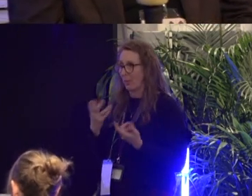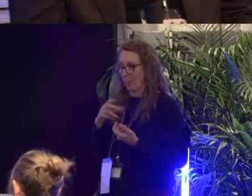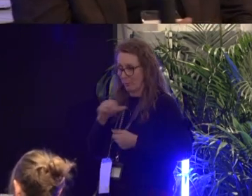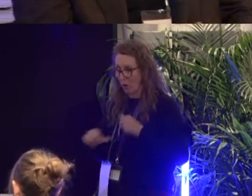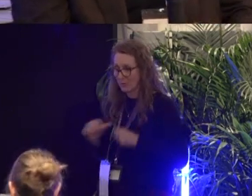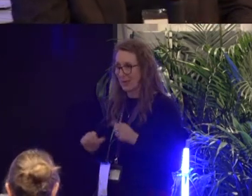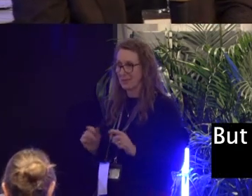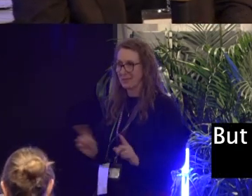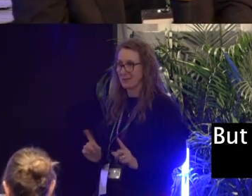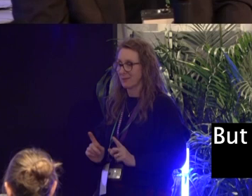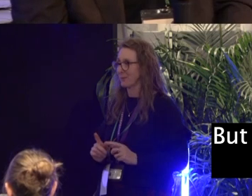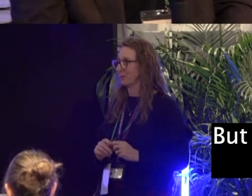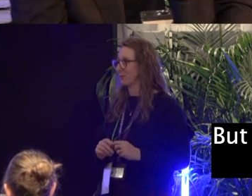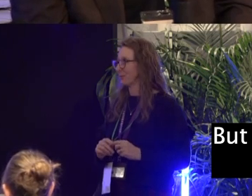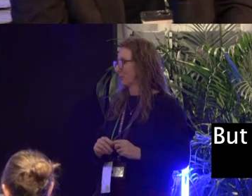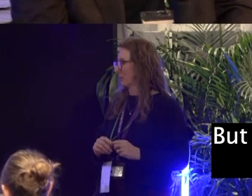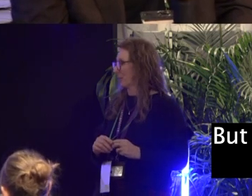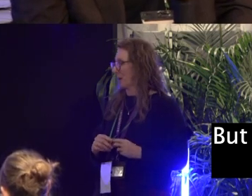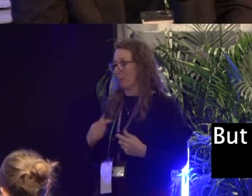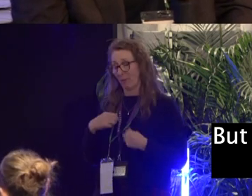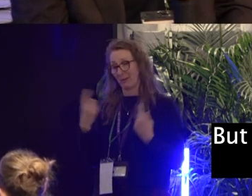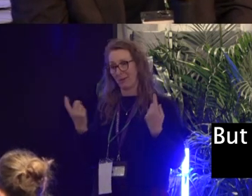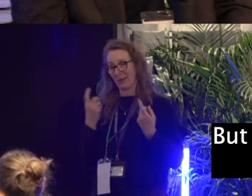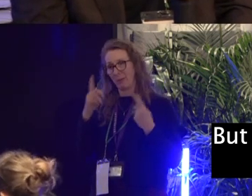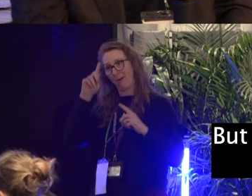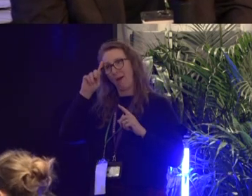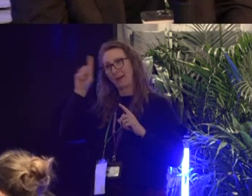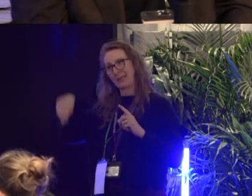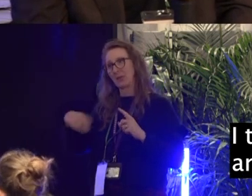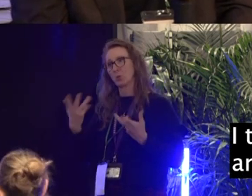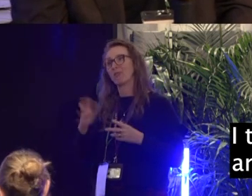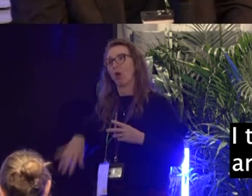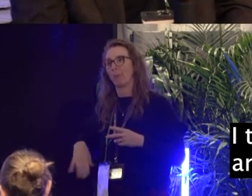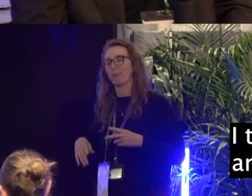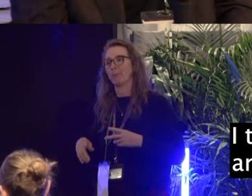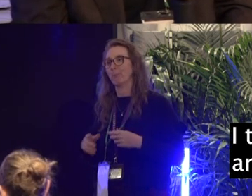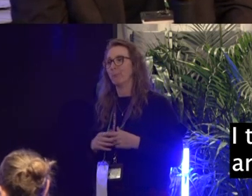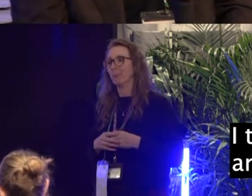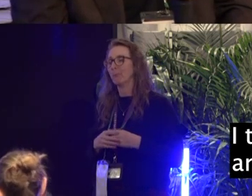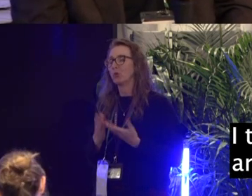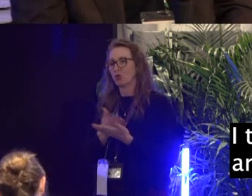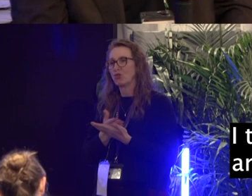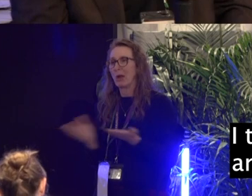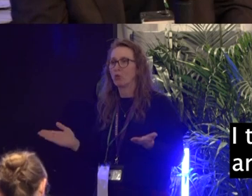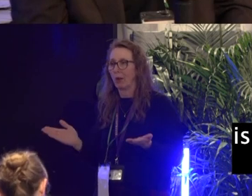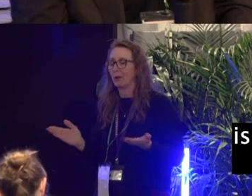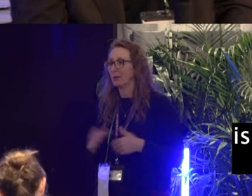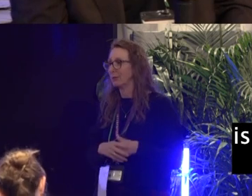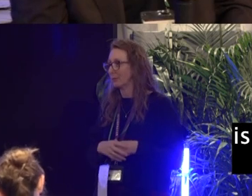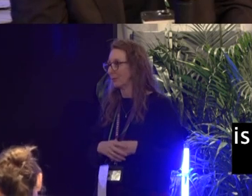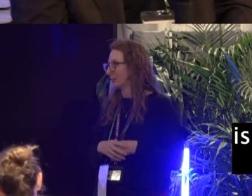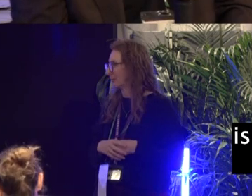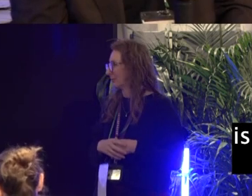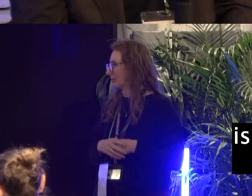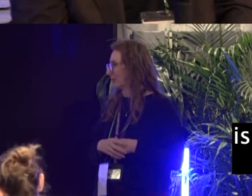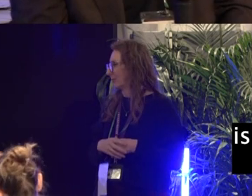is. But I have been thinking about ideas and where they come from, and generally, I think it's quite a fascinating thing. And I just wanted to share this, which is probably a little